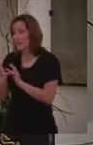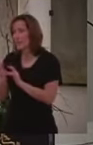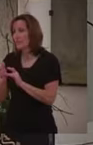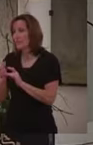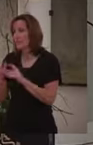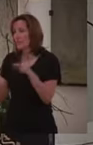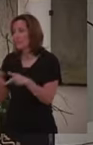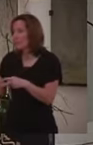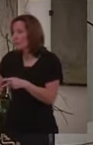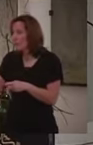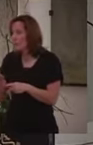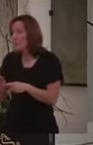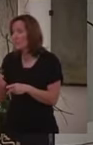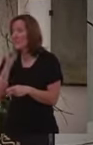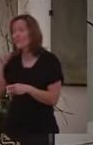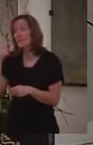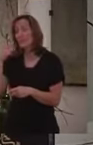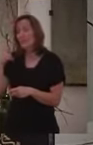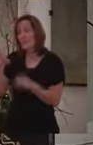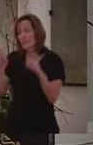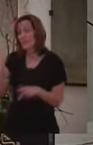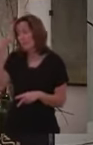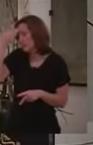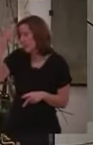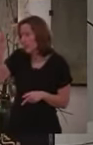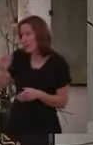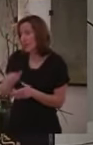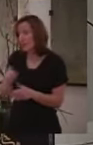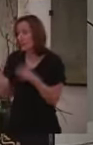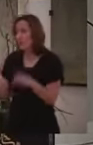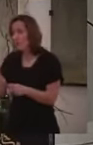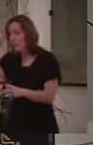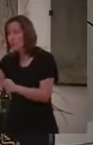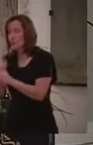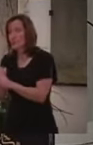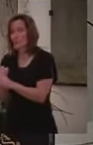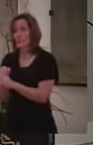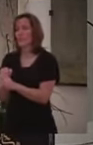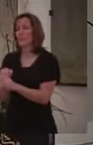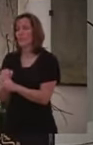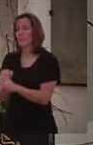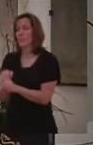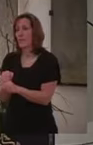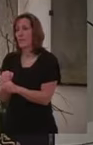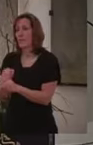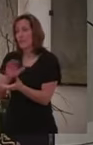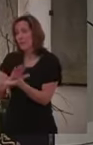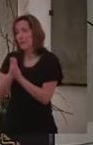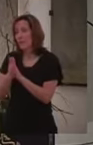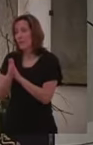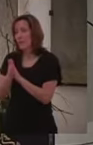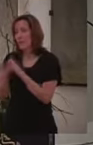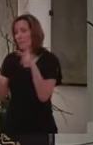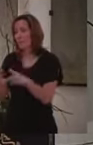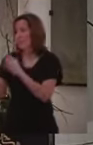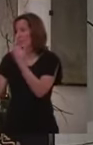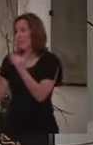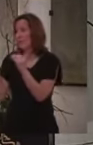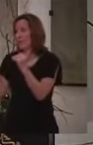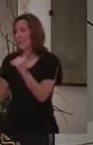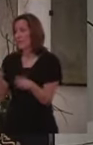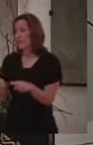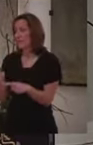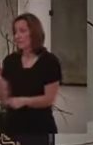welcome, especially to the stranger, to be people of trust who are willing to risk, to be people of hope even as